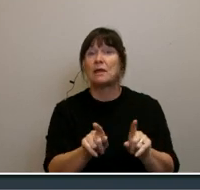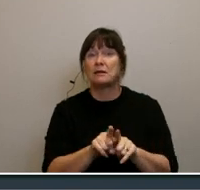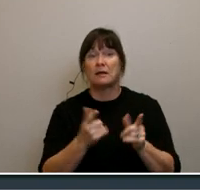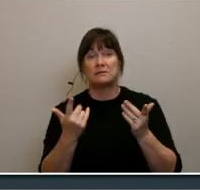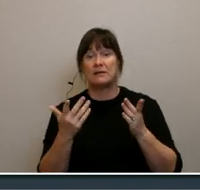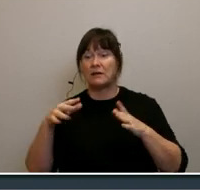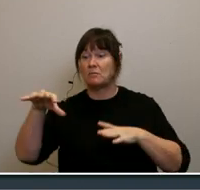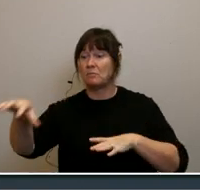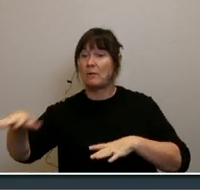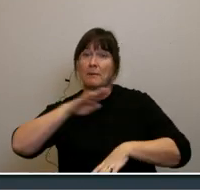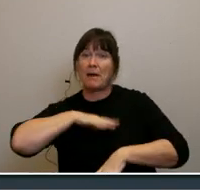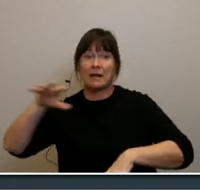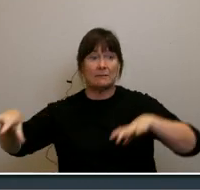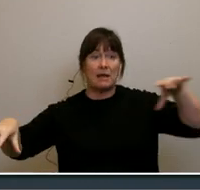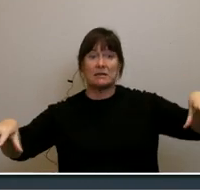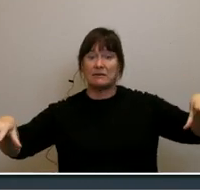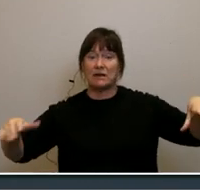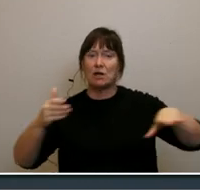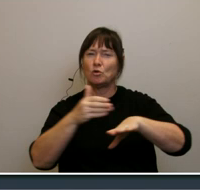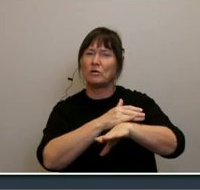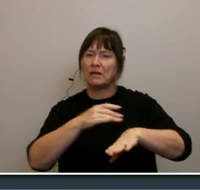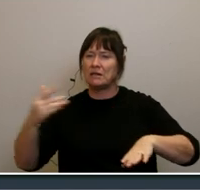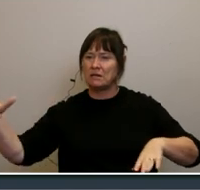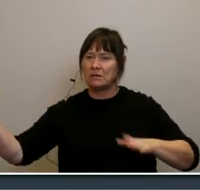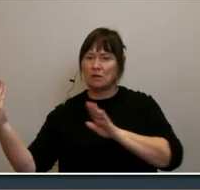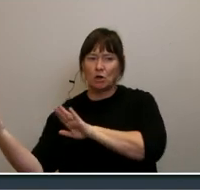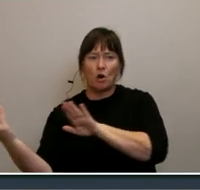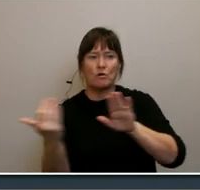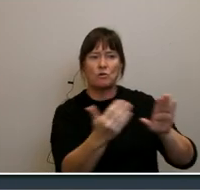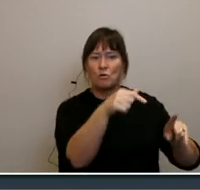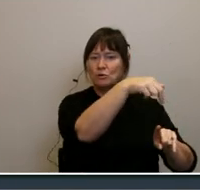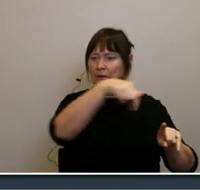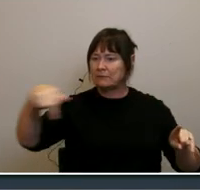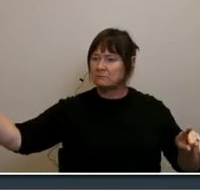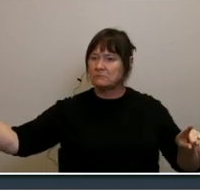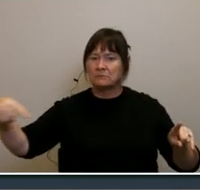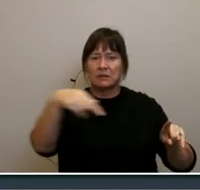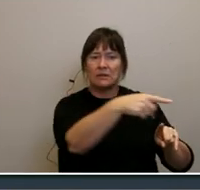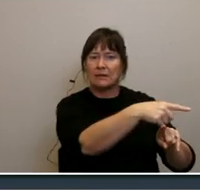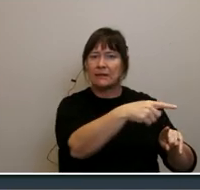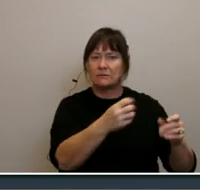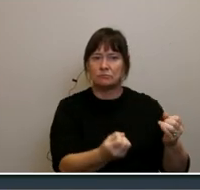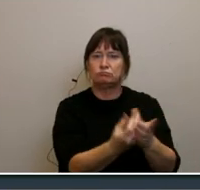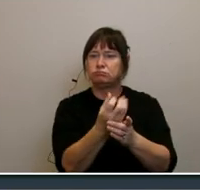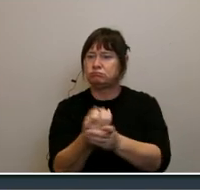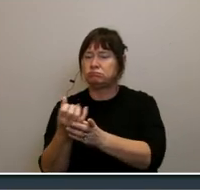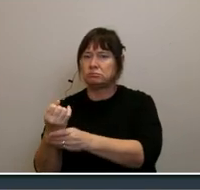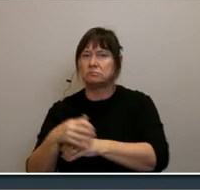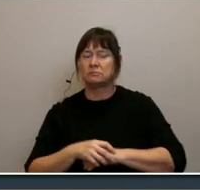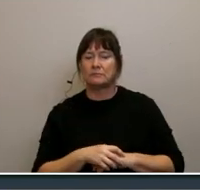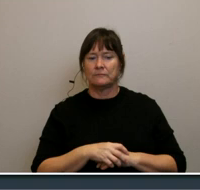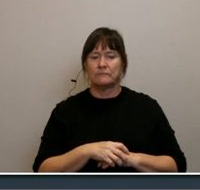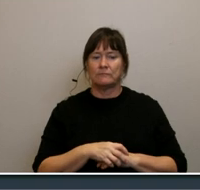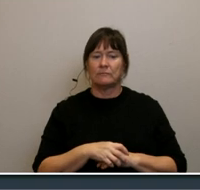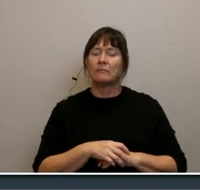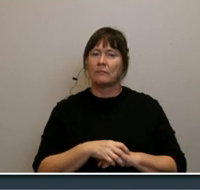already have. So that's fantastic. I think the other context I'd ask you to think about, and it's why we